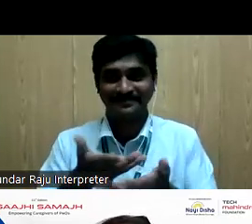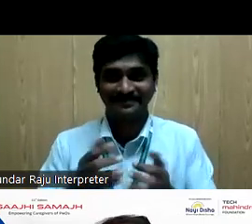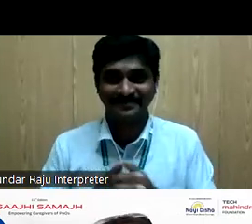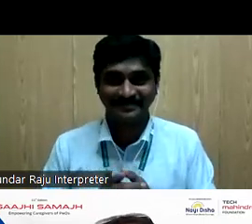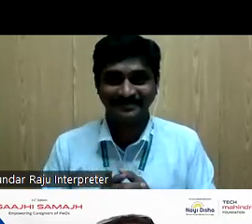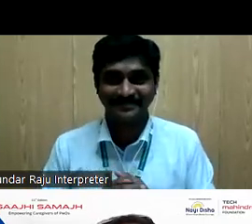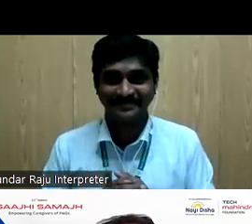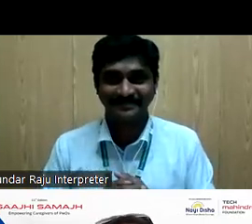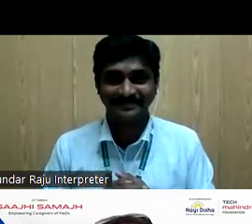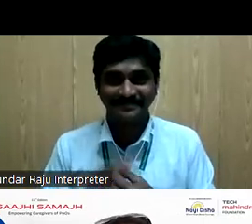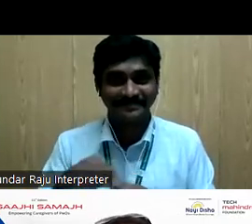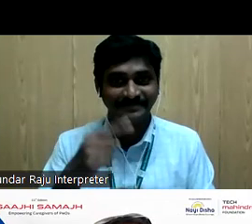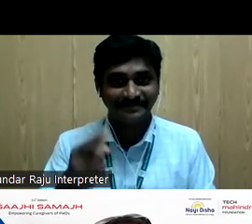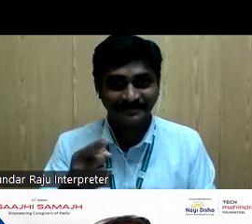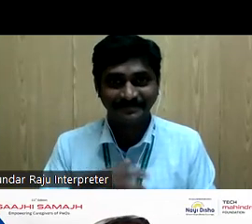Can we have the next slide, please?